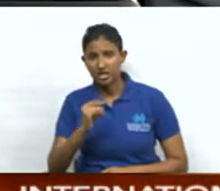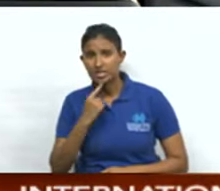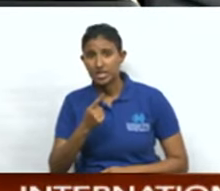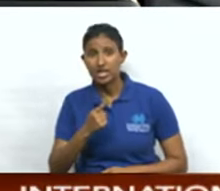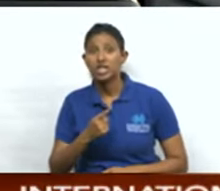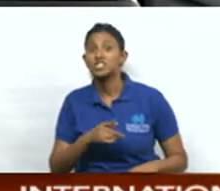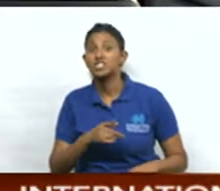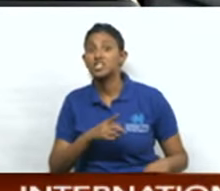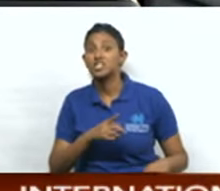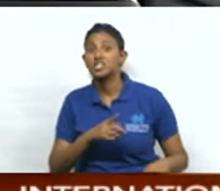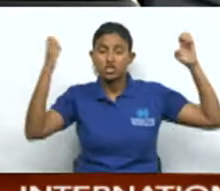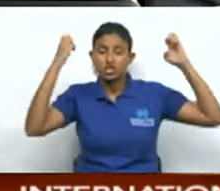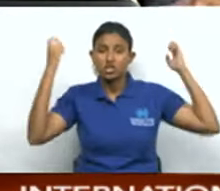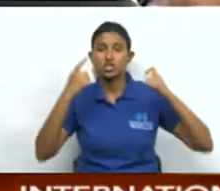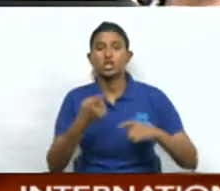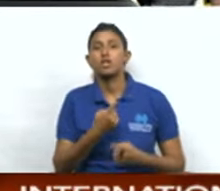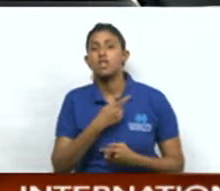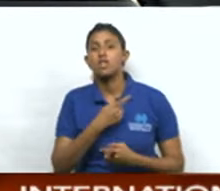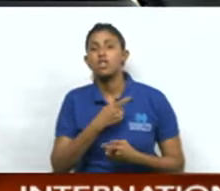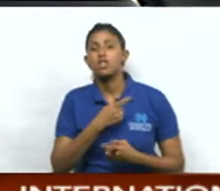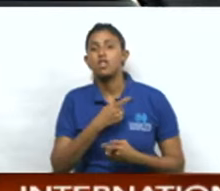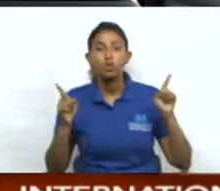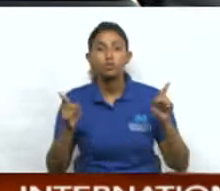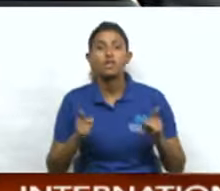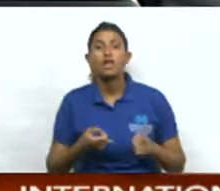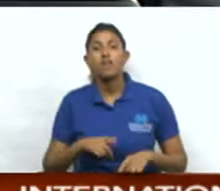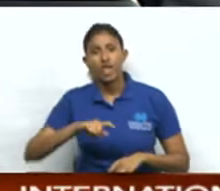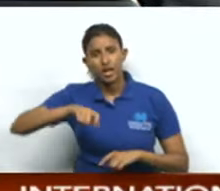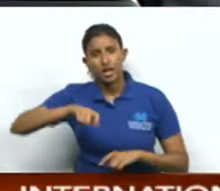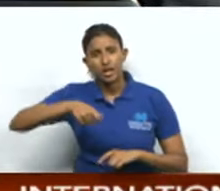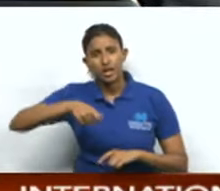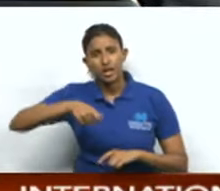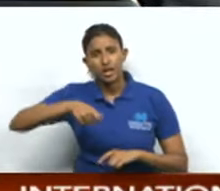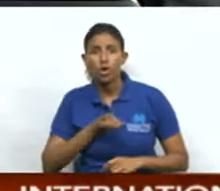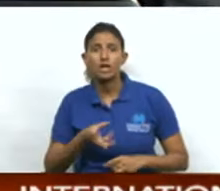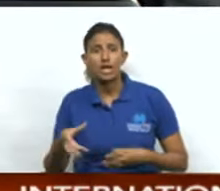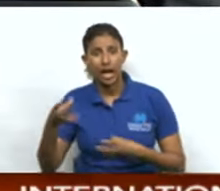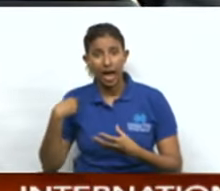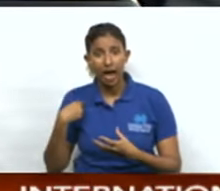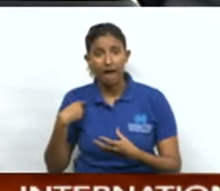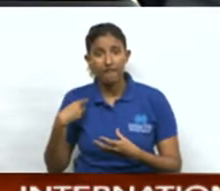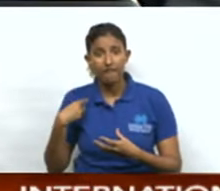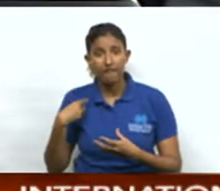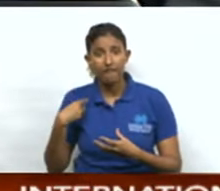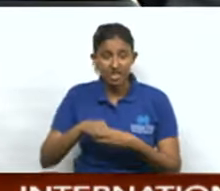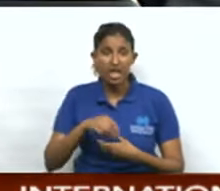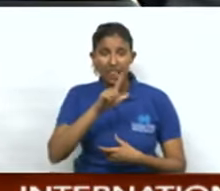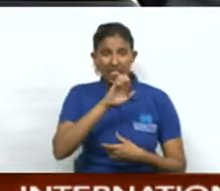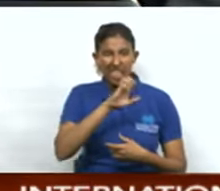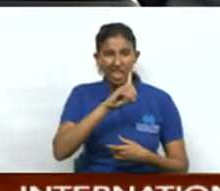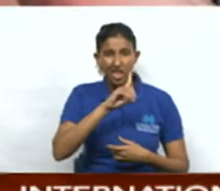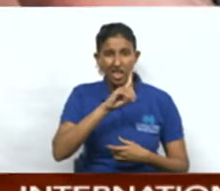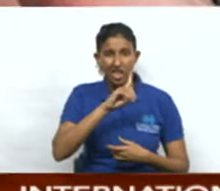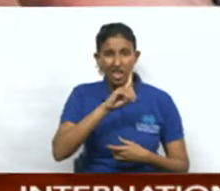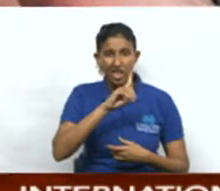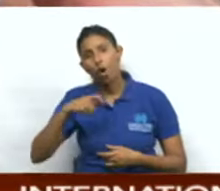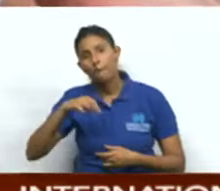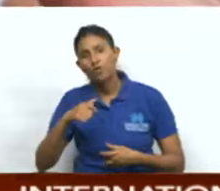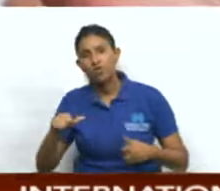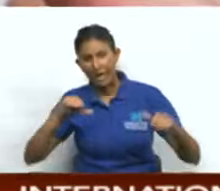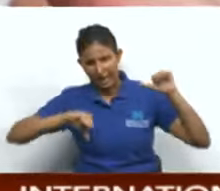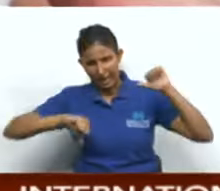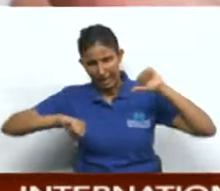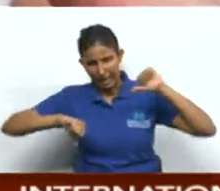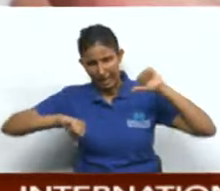lead and copper and warned people not to consume it. That's right, Rhea. The declaration signed by Governor Albert Bryan frees up urgently